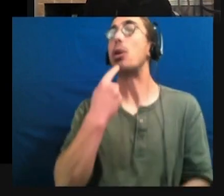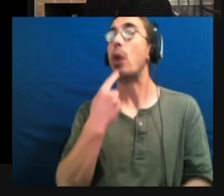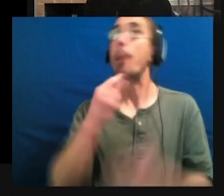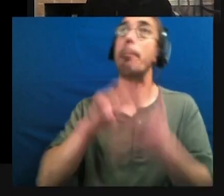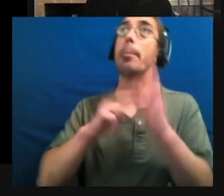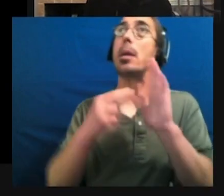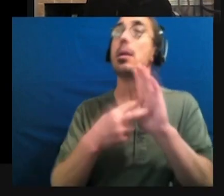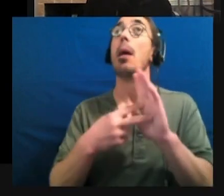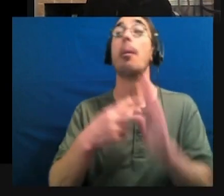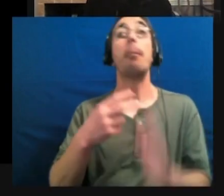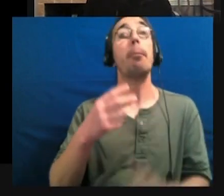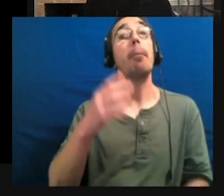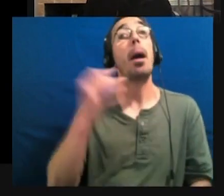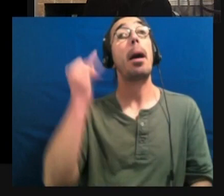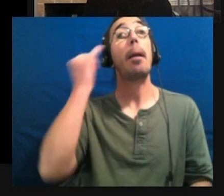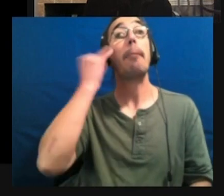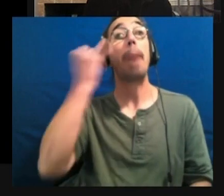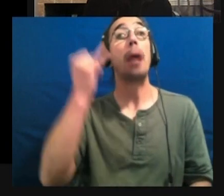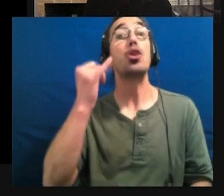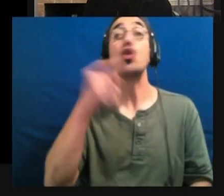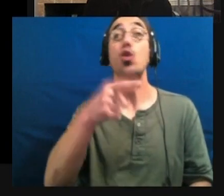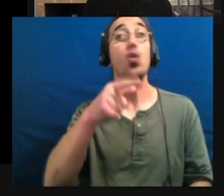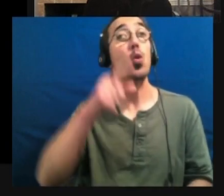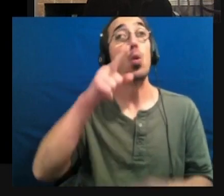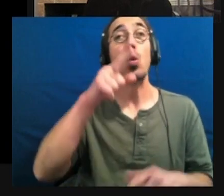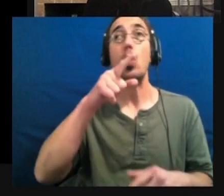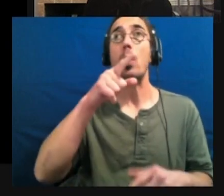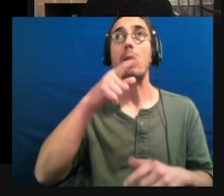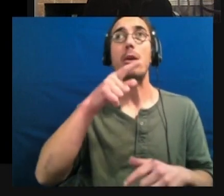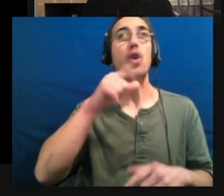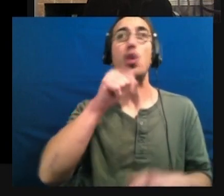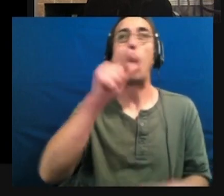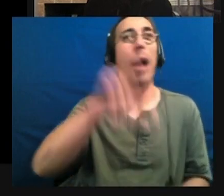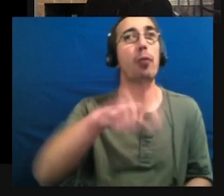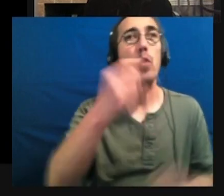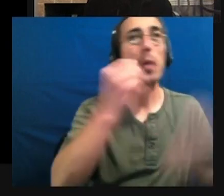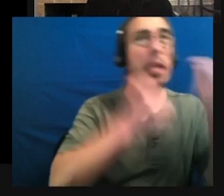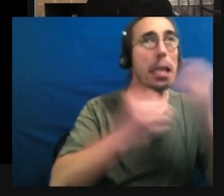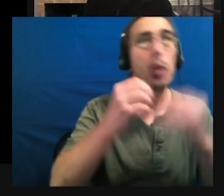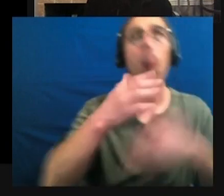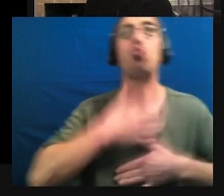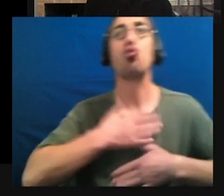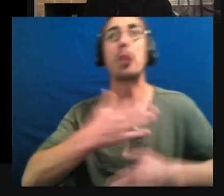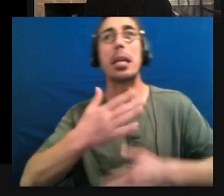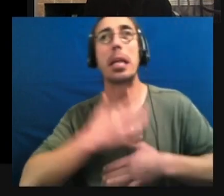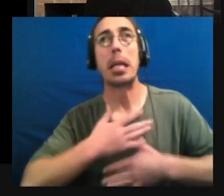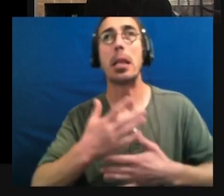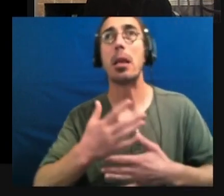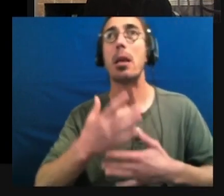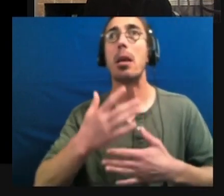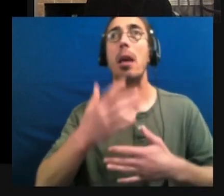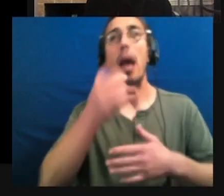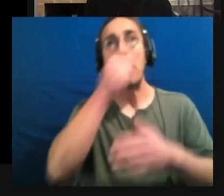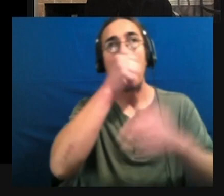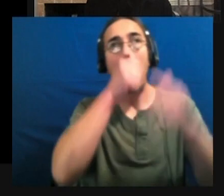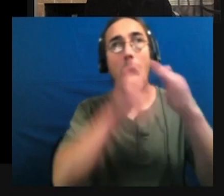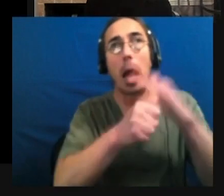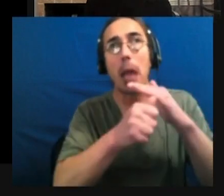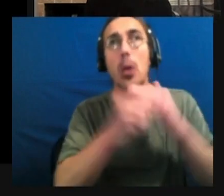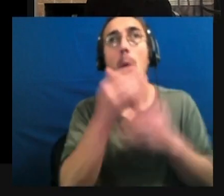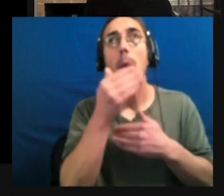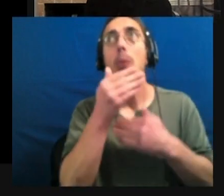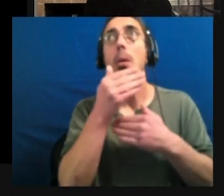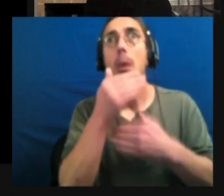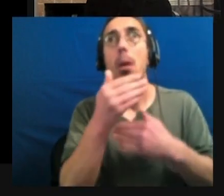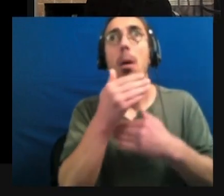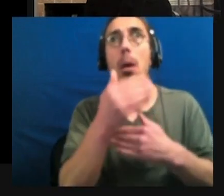you didn't need to breathe or eat. And eating little bits of food out of sight of other people, and taking little breaths of air. Think